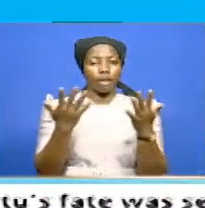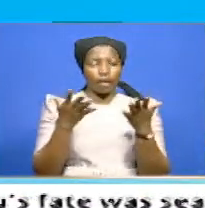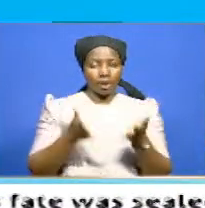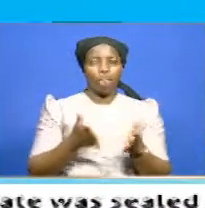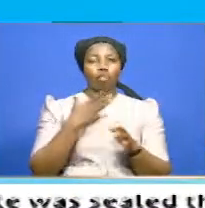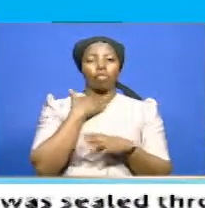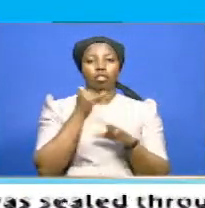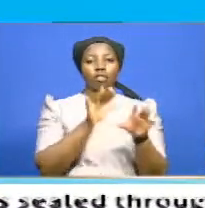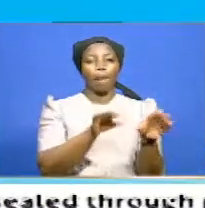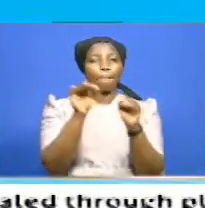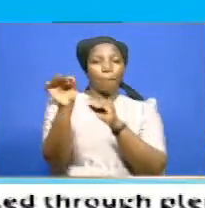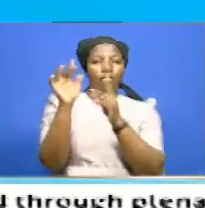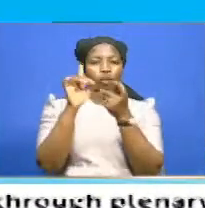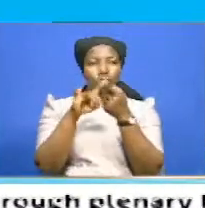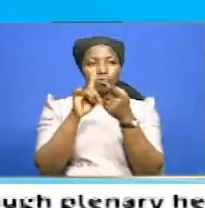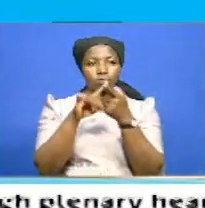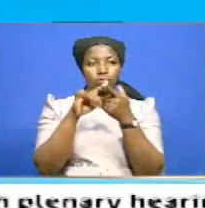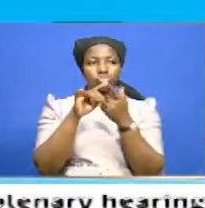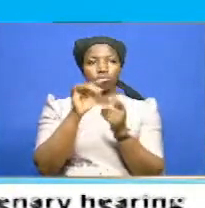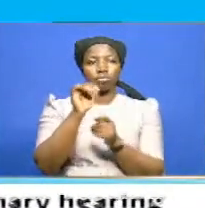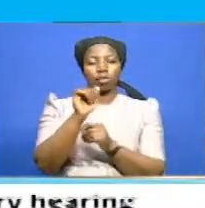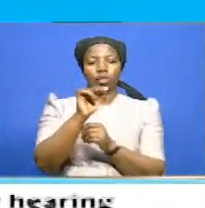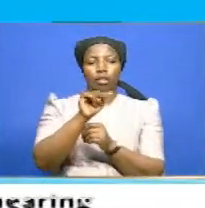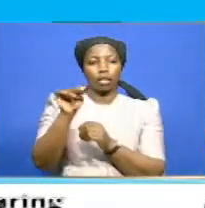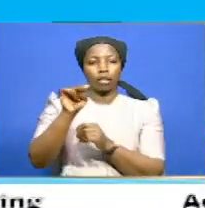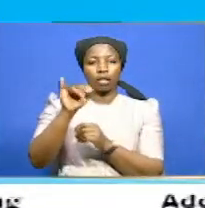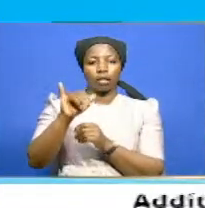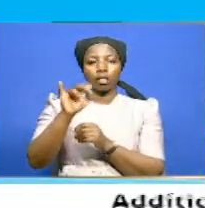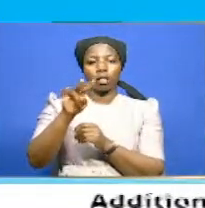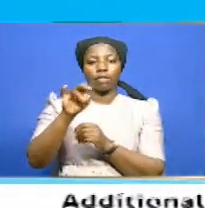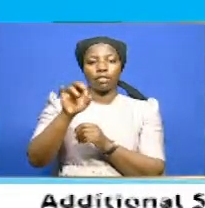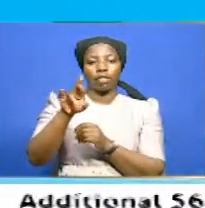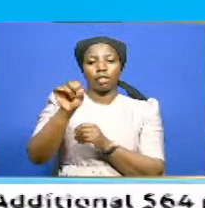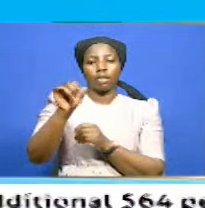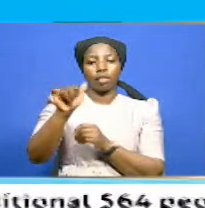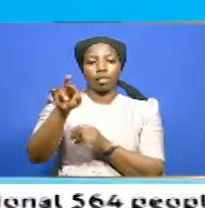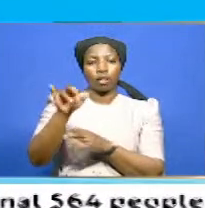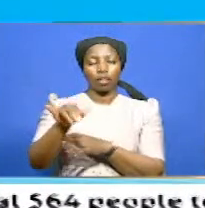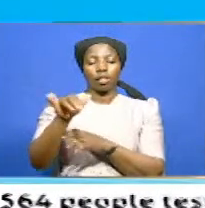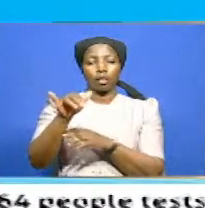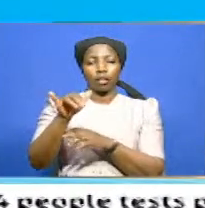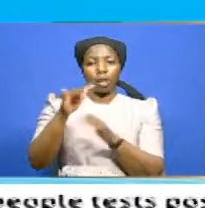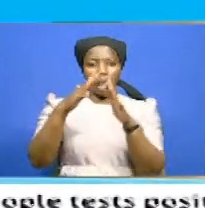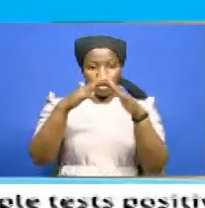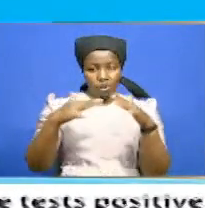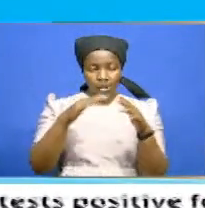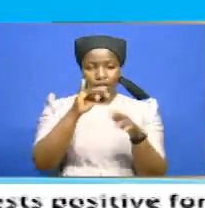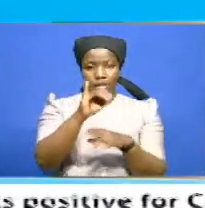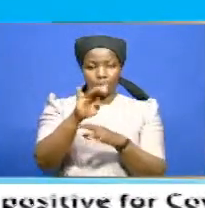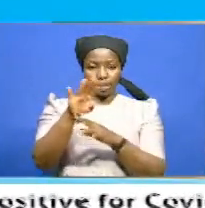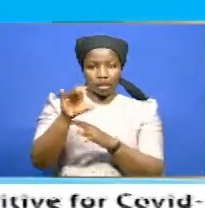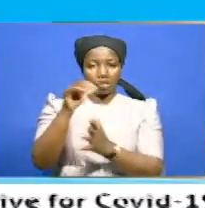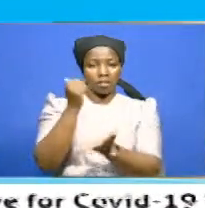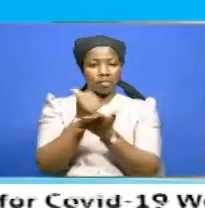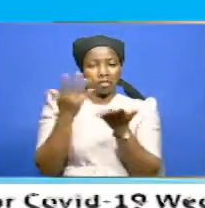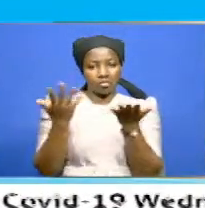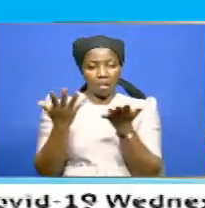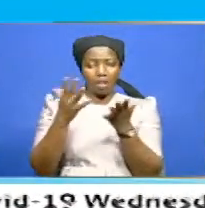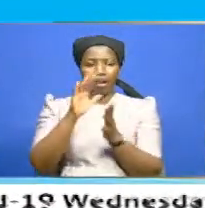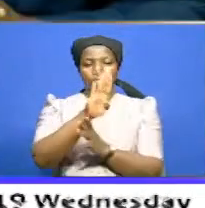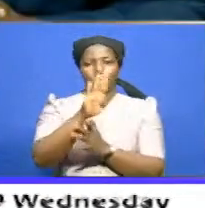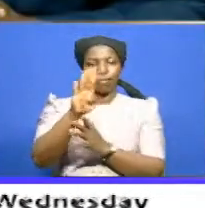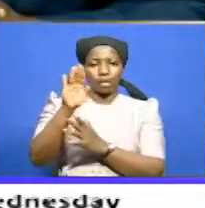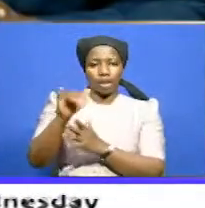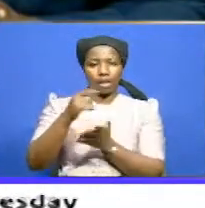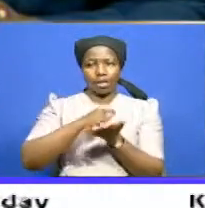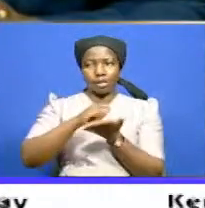take you to Anniversary Towers, the IBC headquarters, where the BBI Secretariat is in the